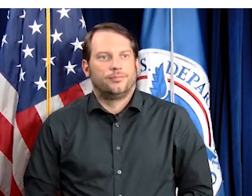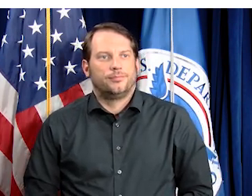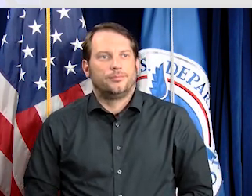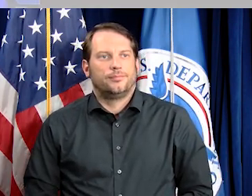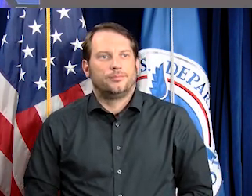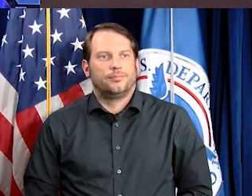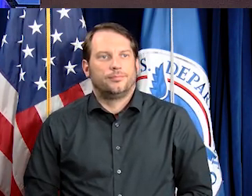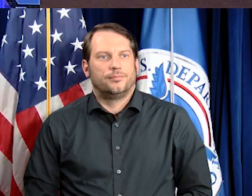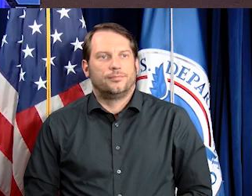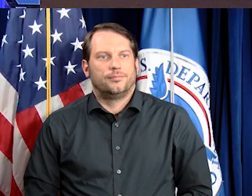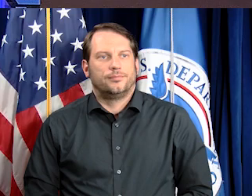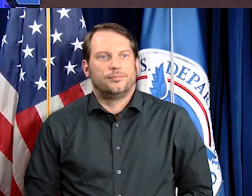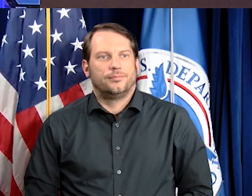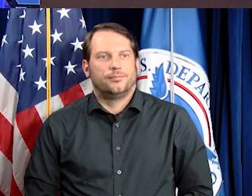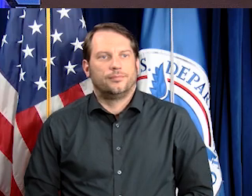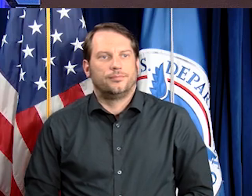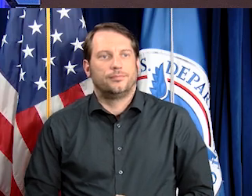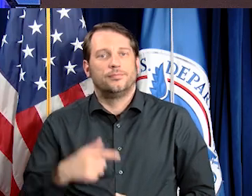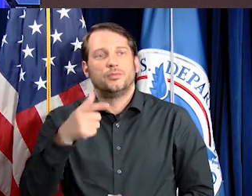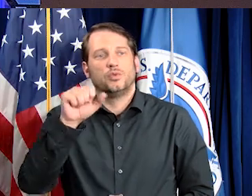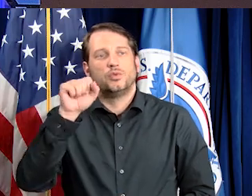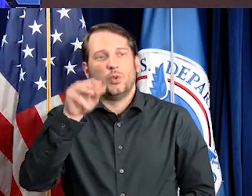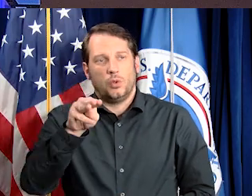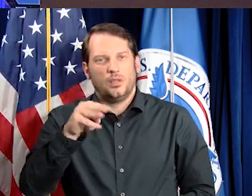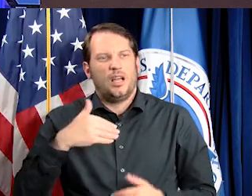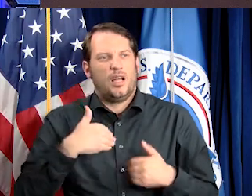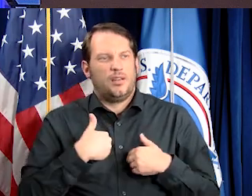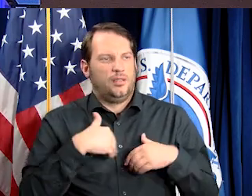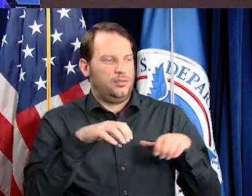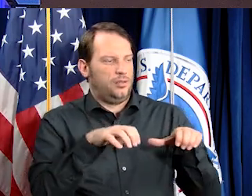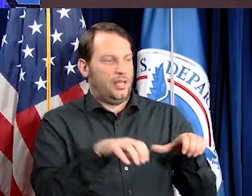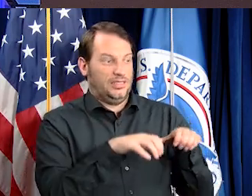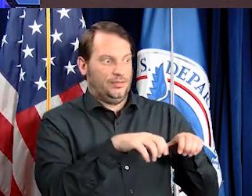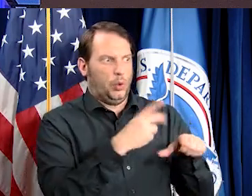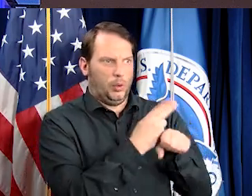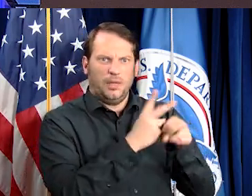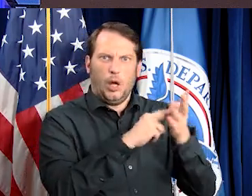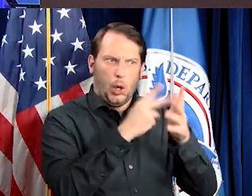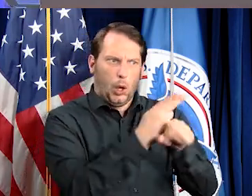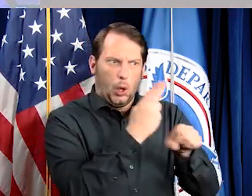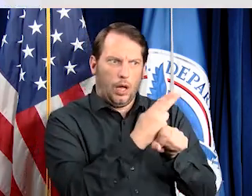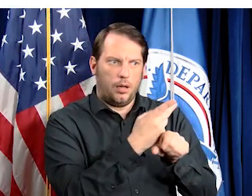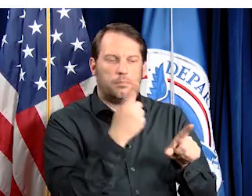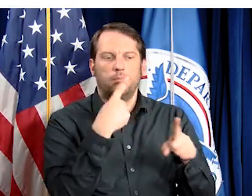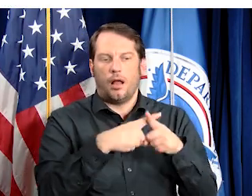occurs. There's also something that I think Chris Vaughn had mentioned to me,